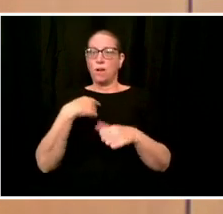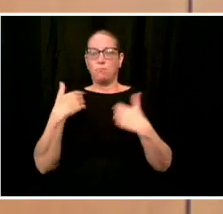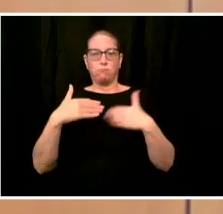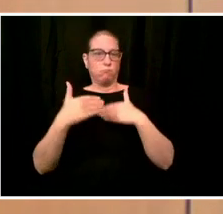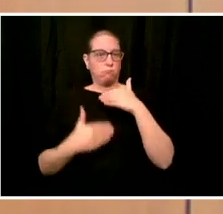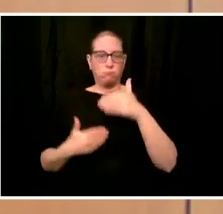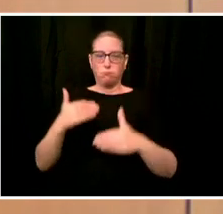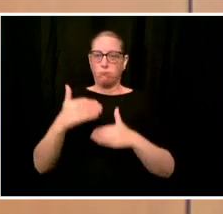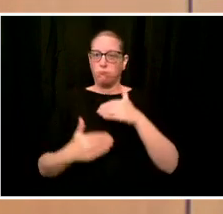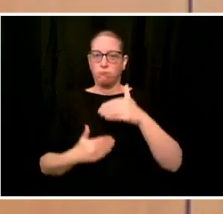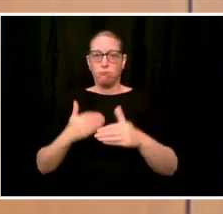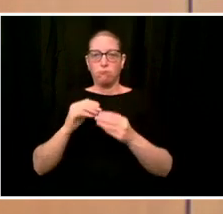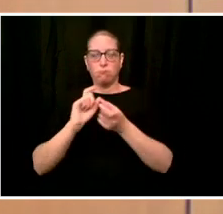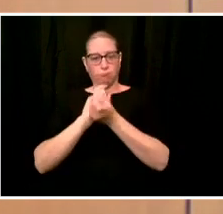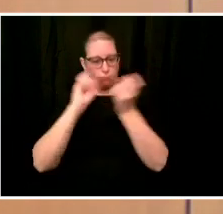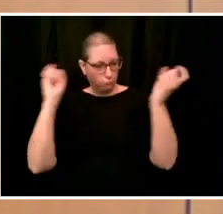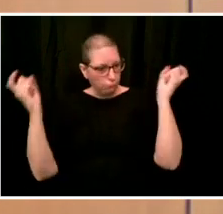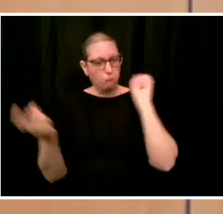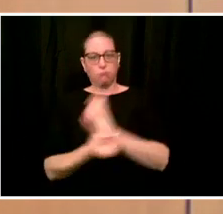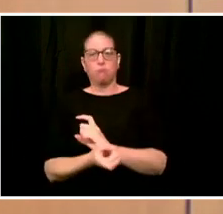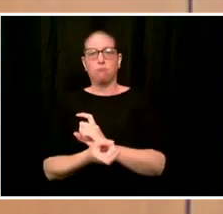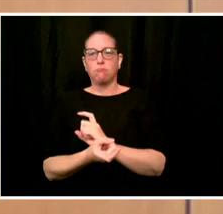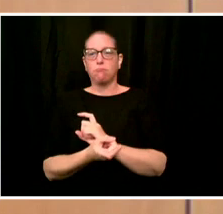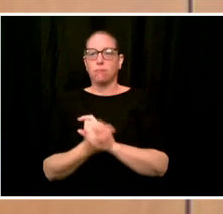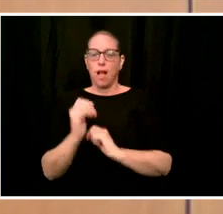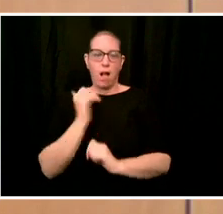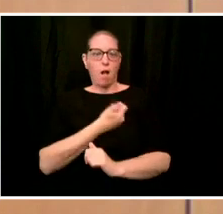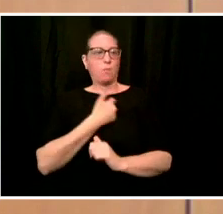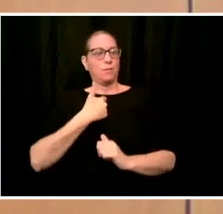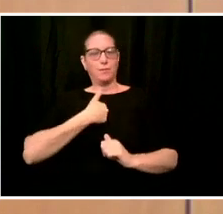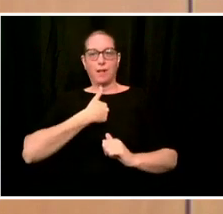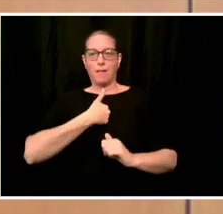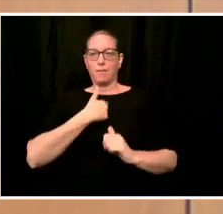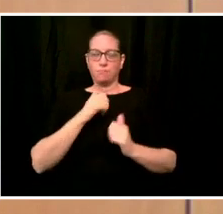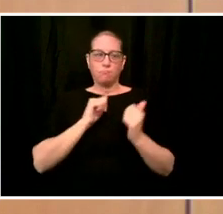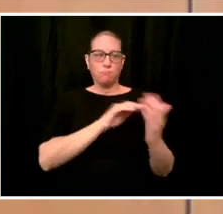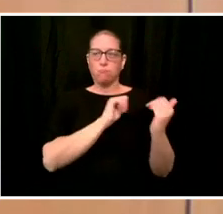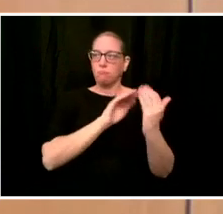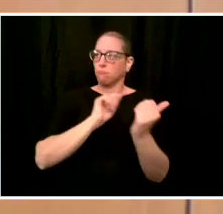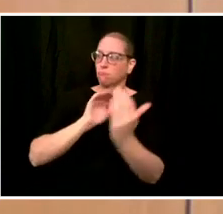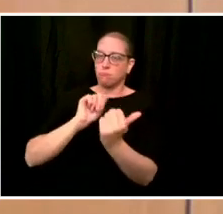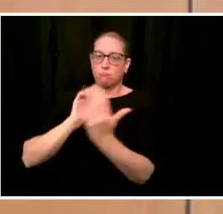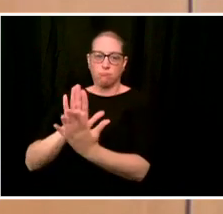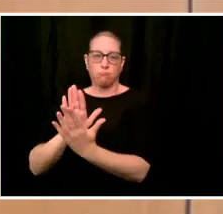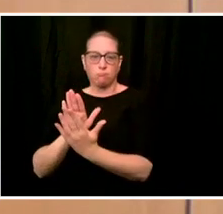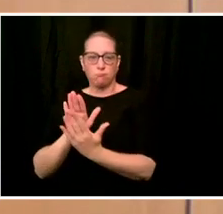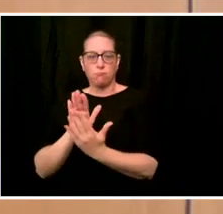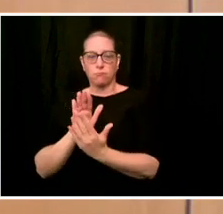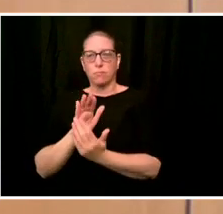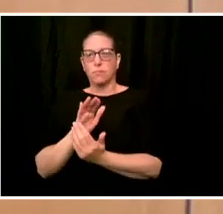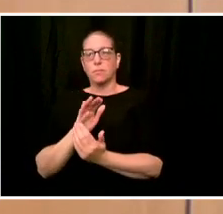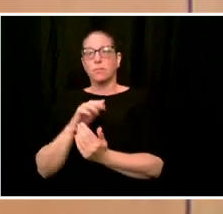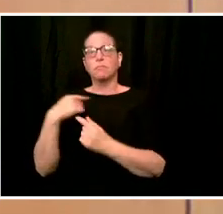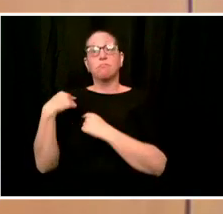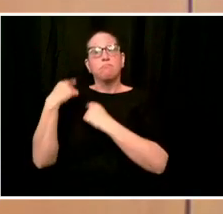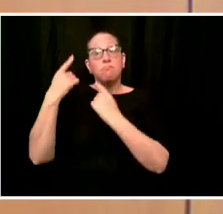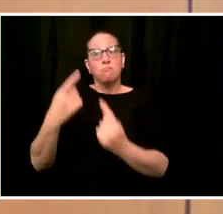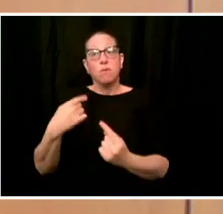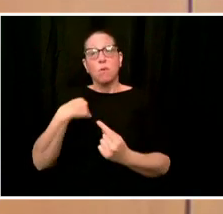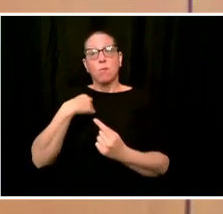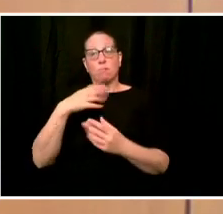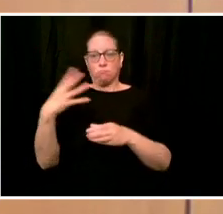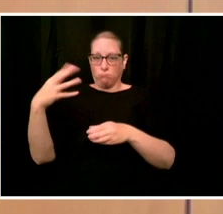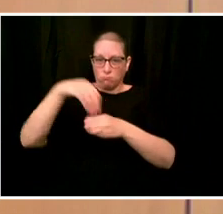is, again, reporting on probables and not just those that have been confirmed with a test. Beyond